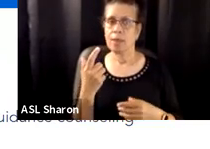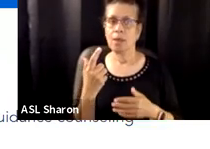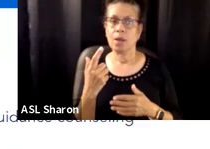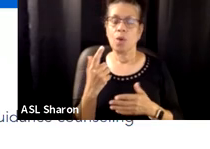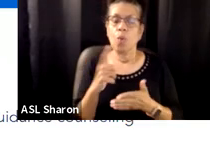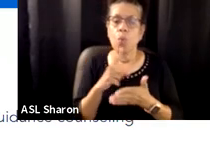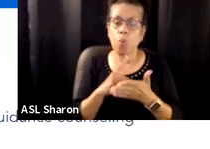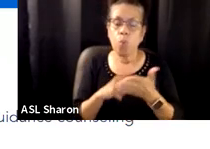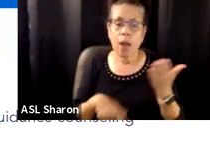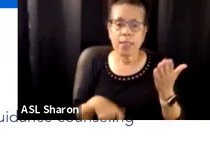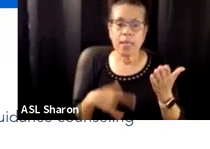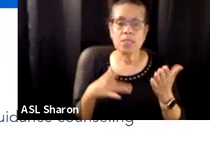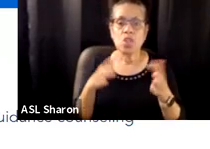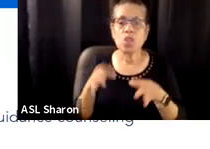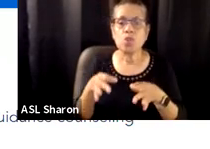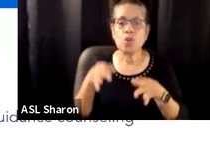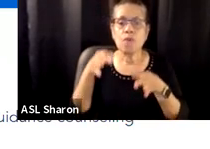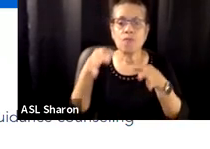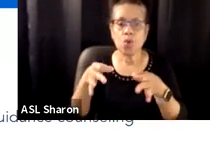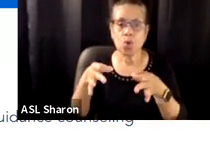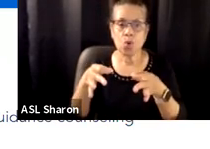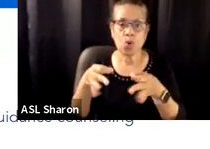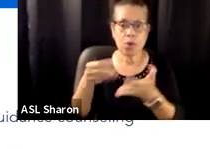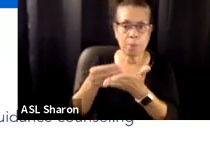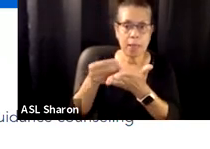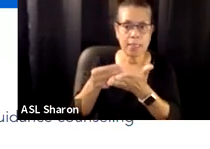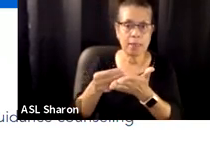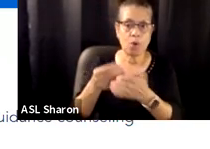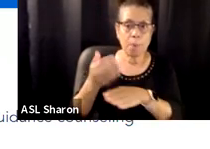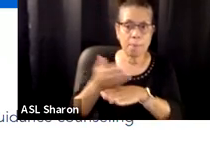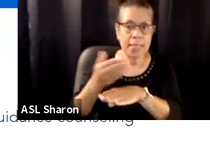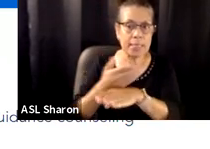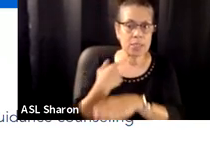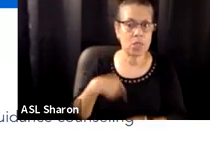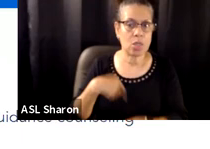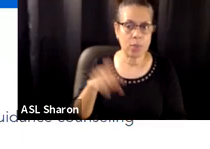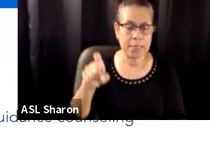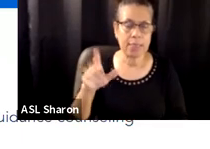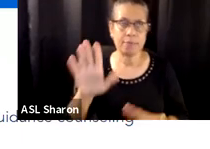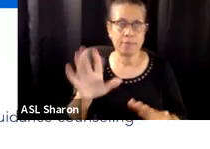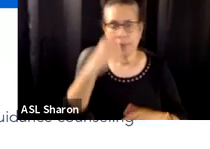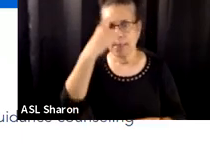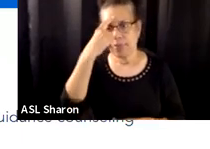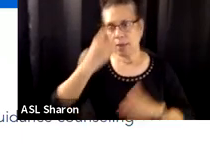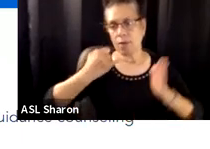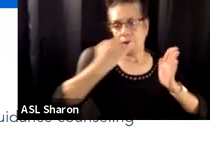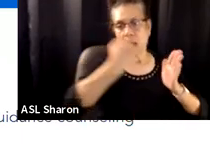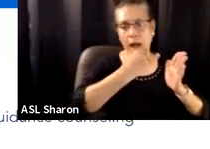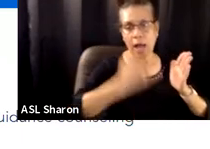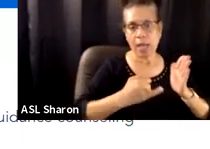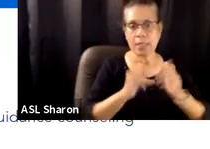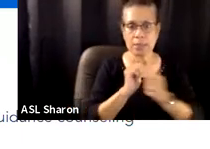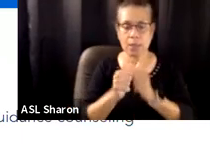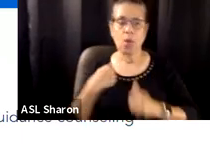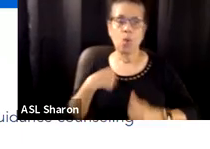maintenance or deferred investments um that we've we need to catch up on um so when we think about our arts and athletics there's materials and